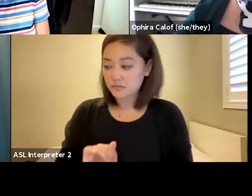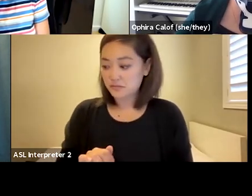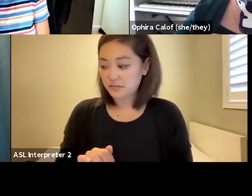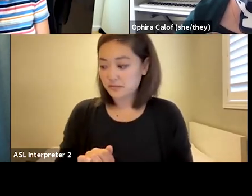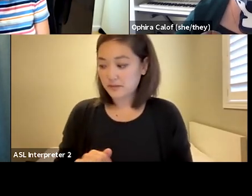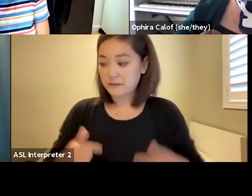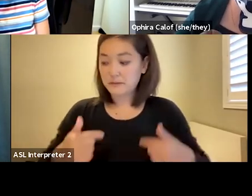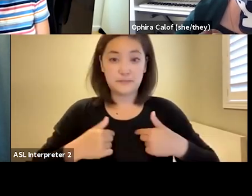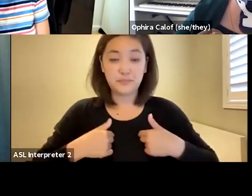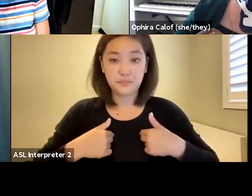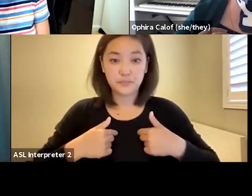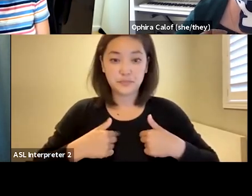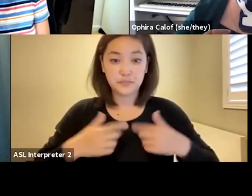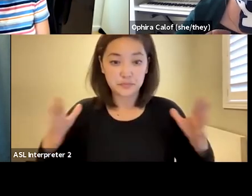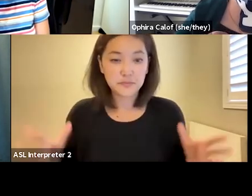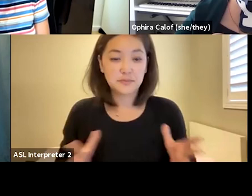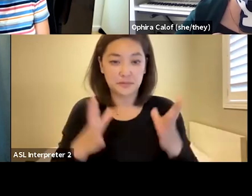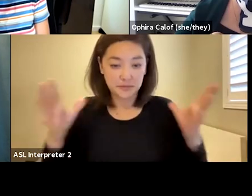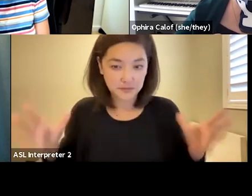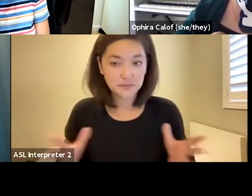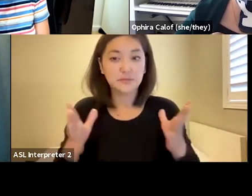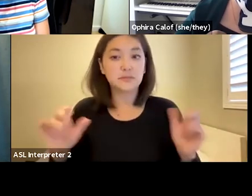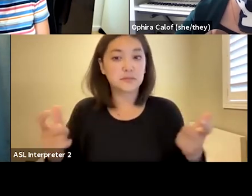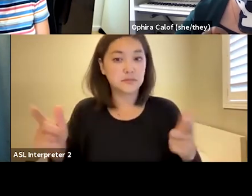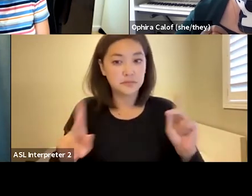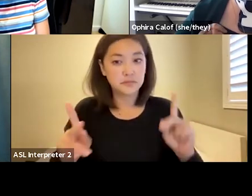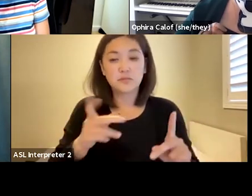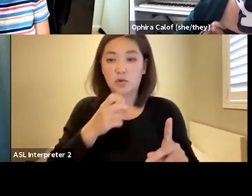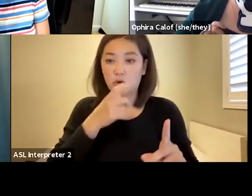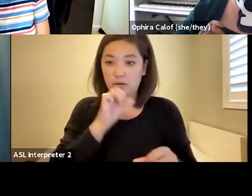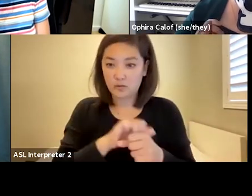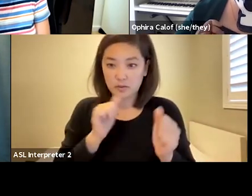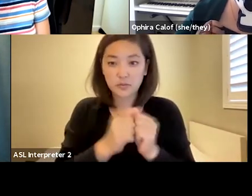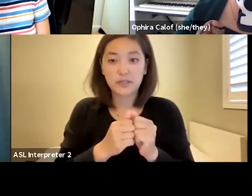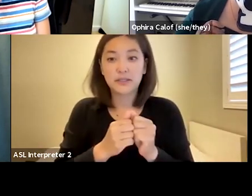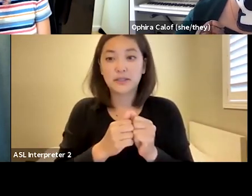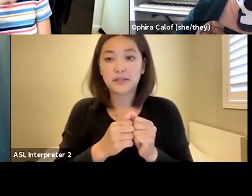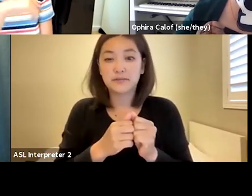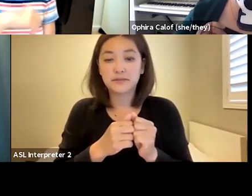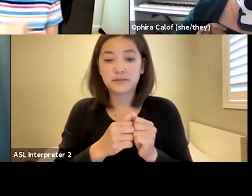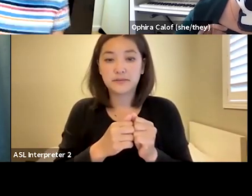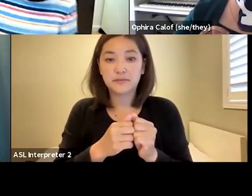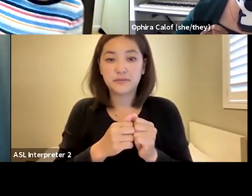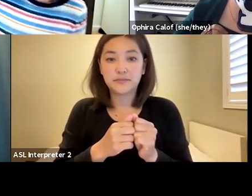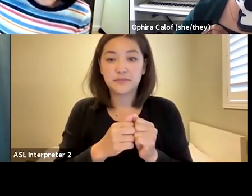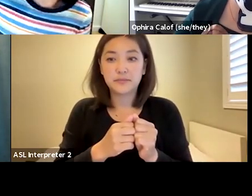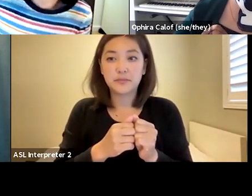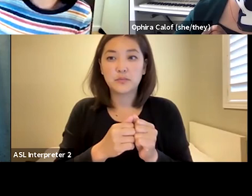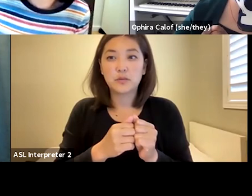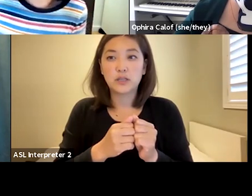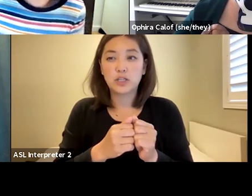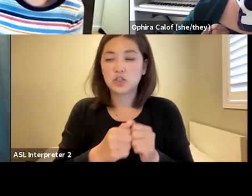I encourage everyone that I work with in all of my classes to take a